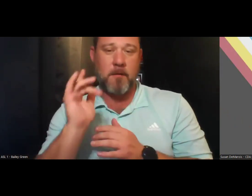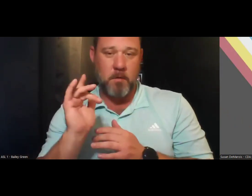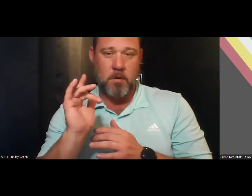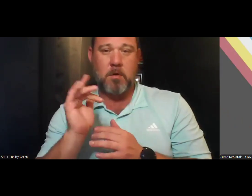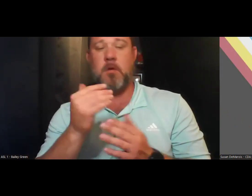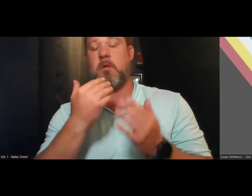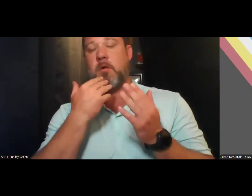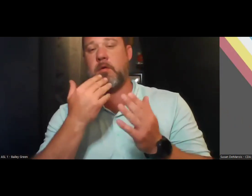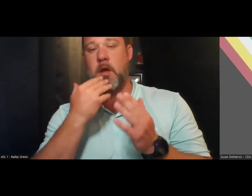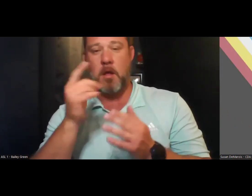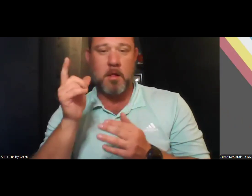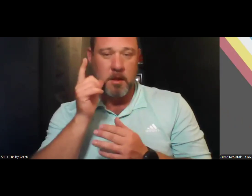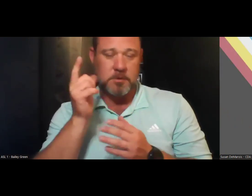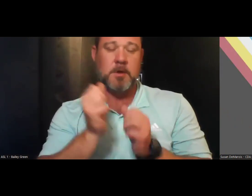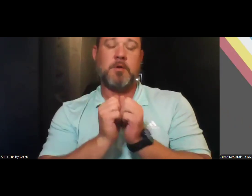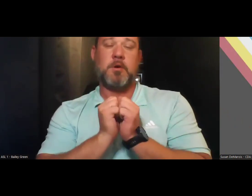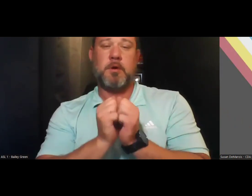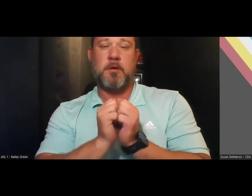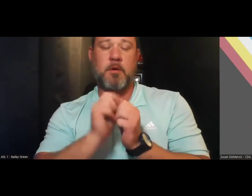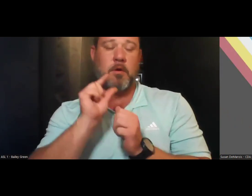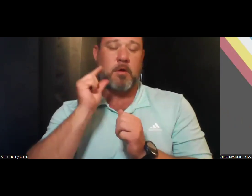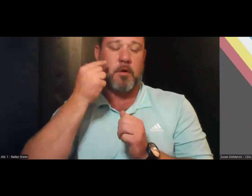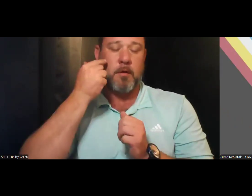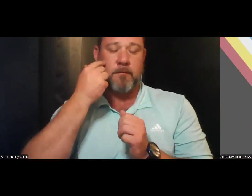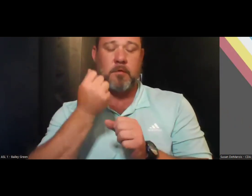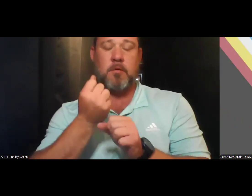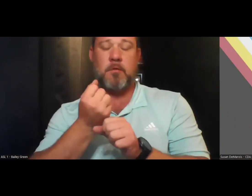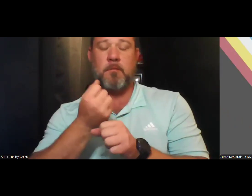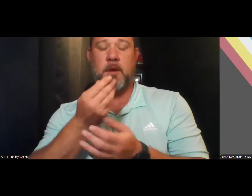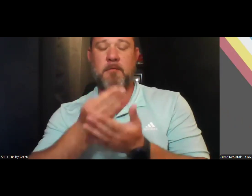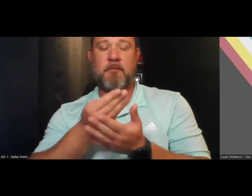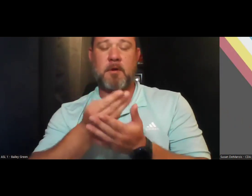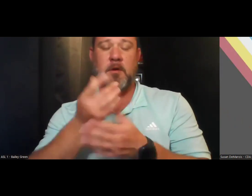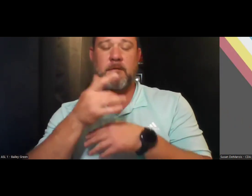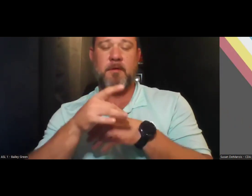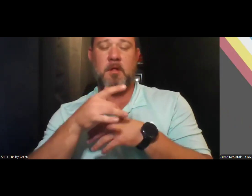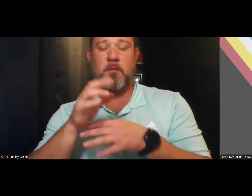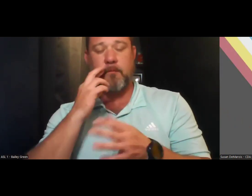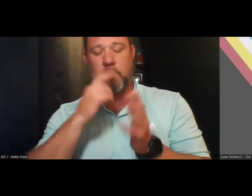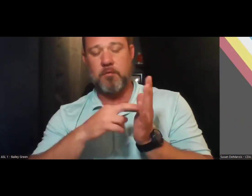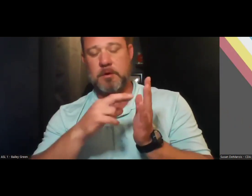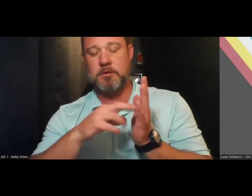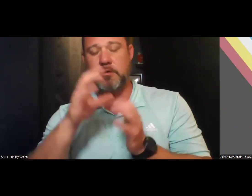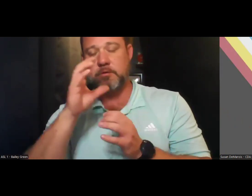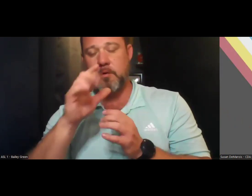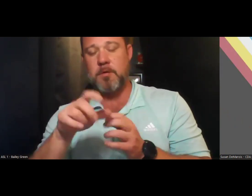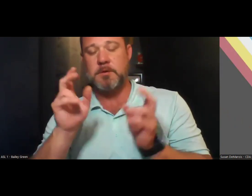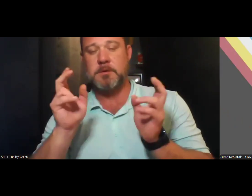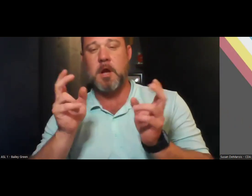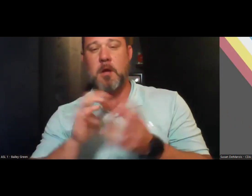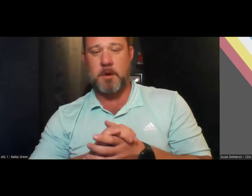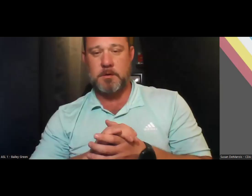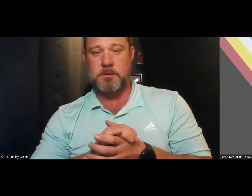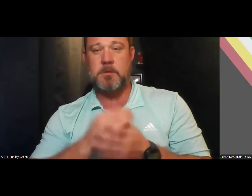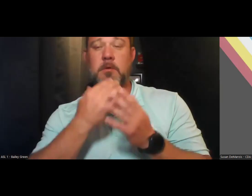the legislature, together with the governor, that made funding available to do this research and to explore these topics. I want to thank